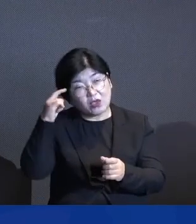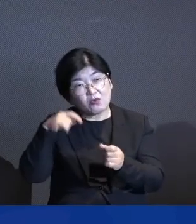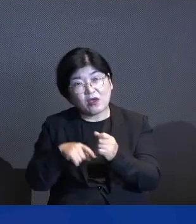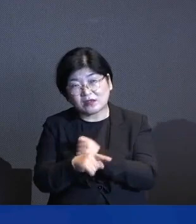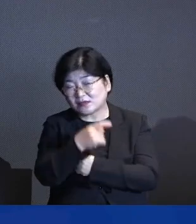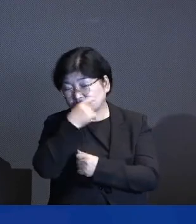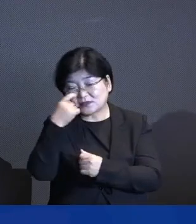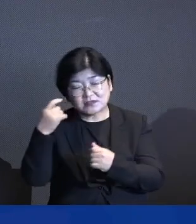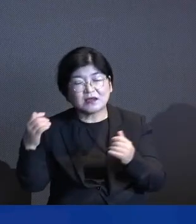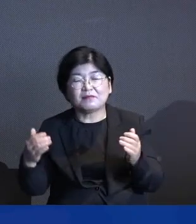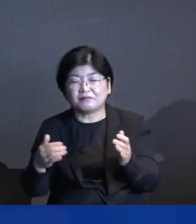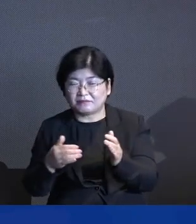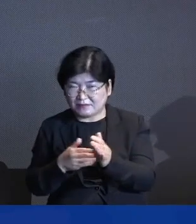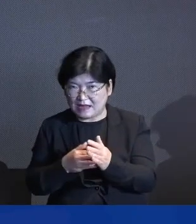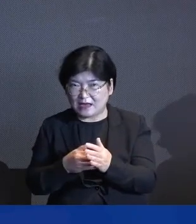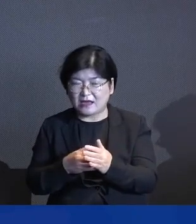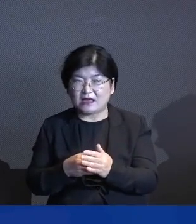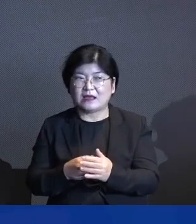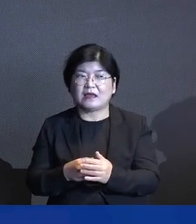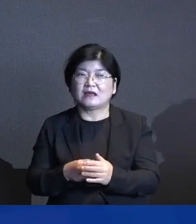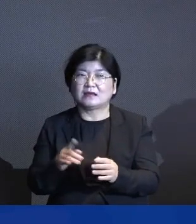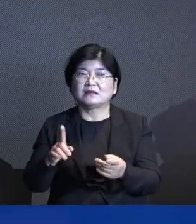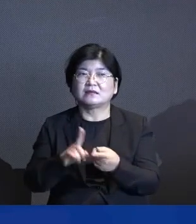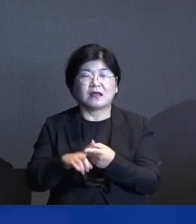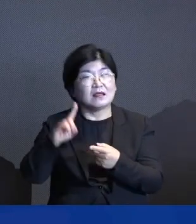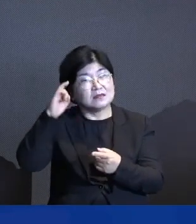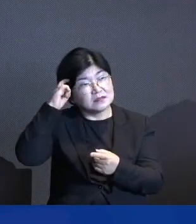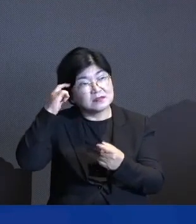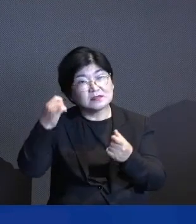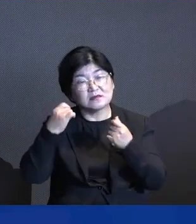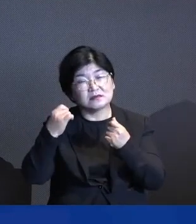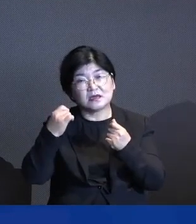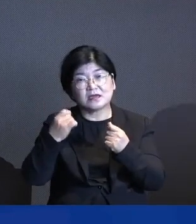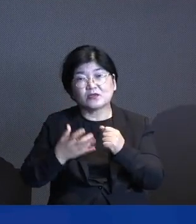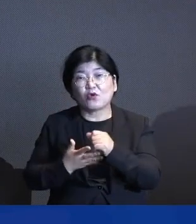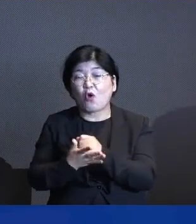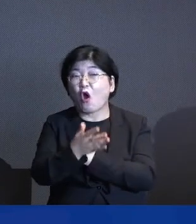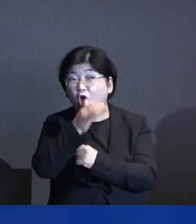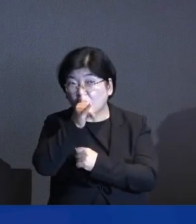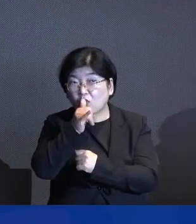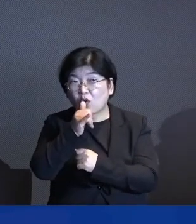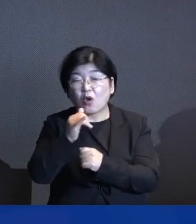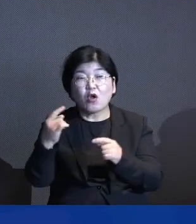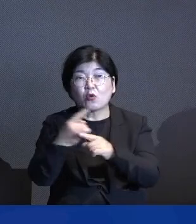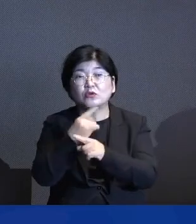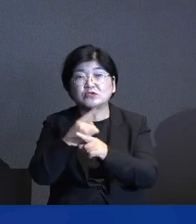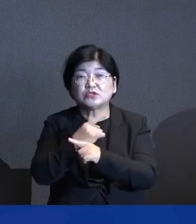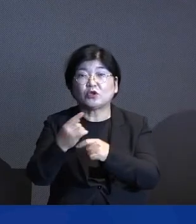improved mental health in the older people. Thank you.